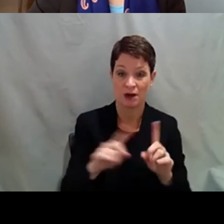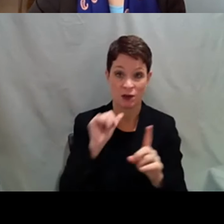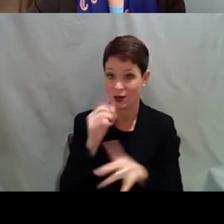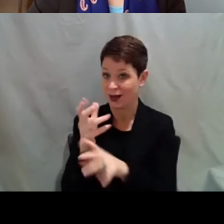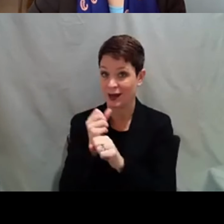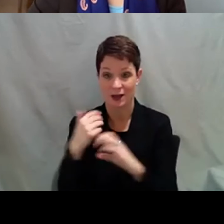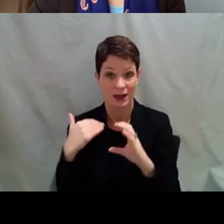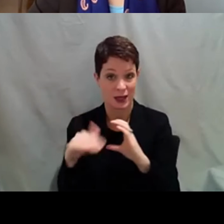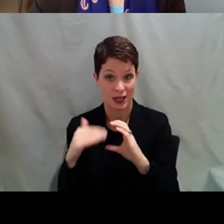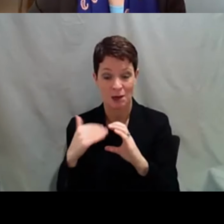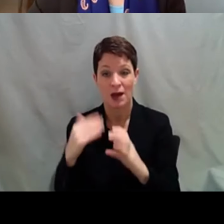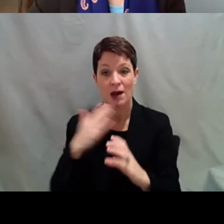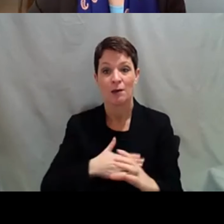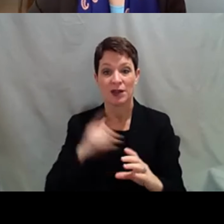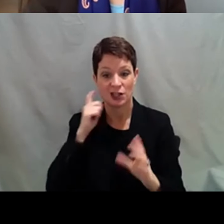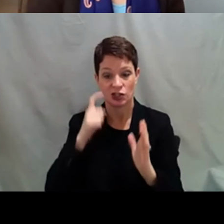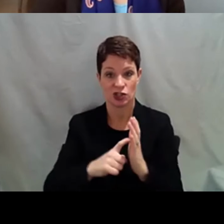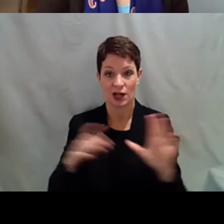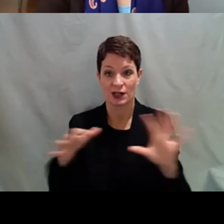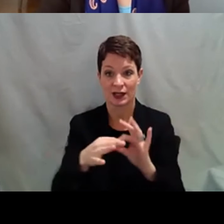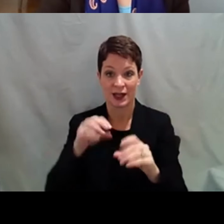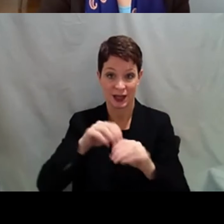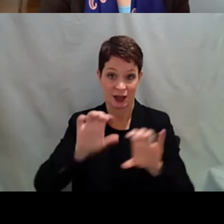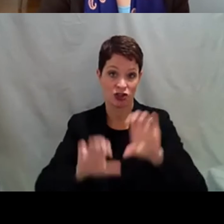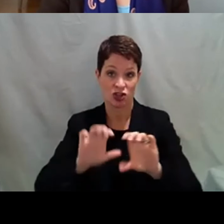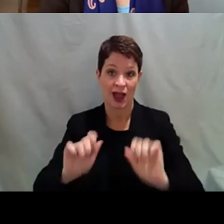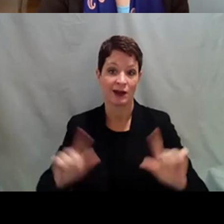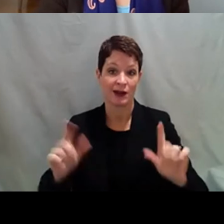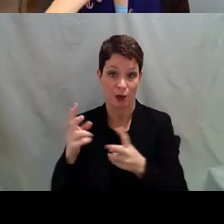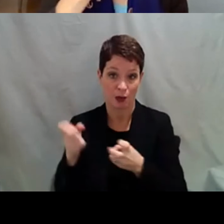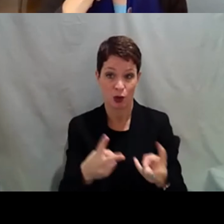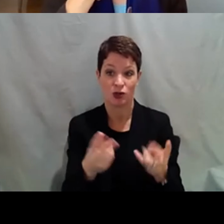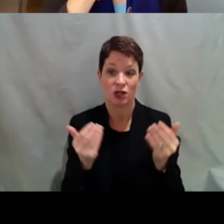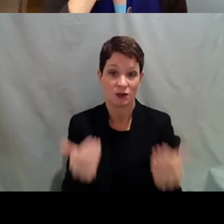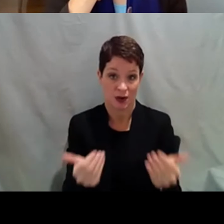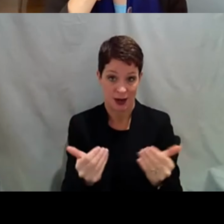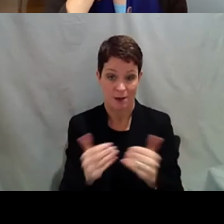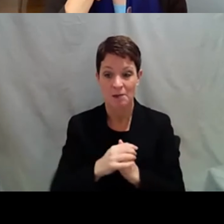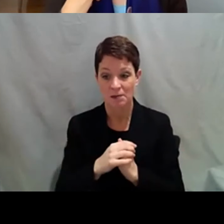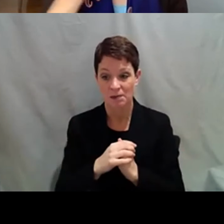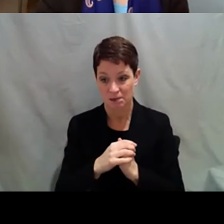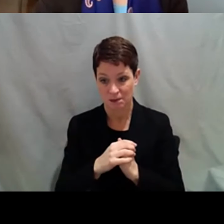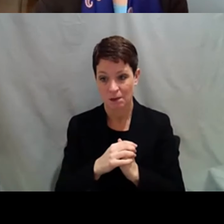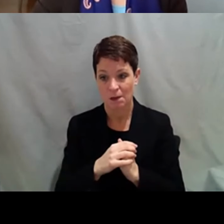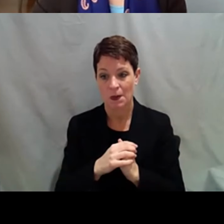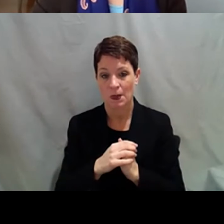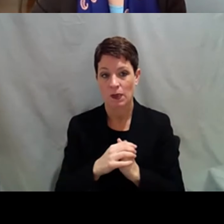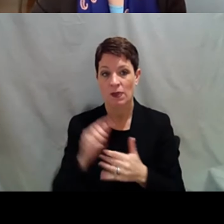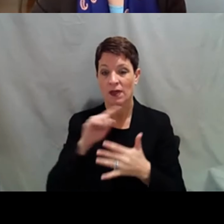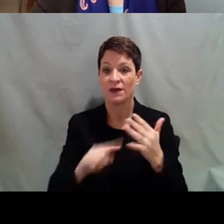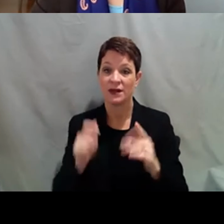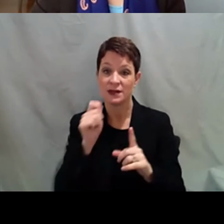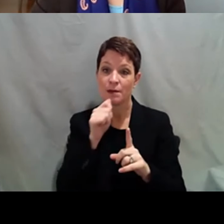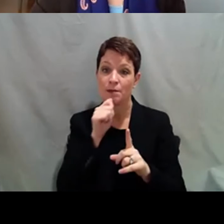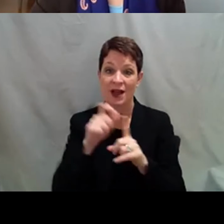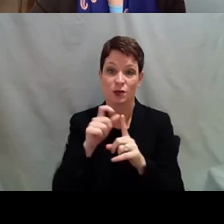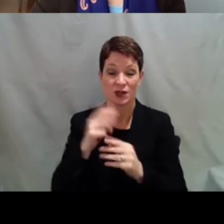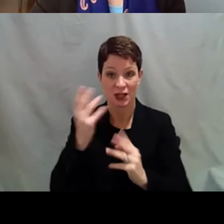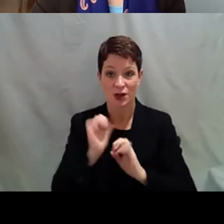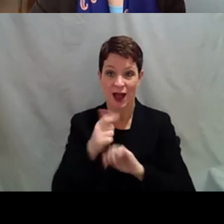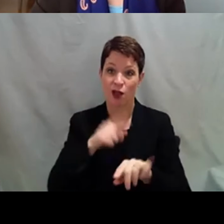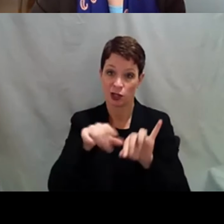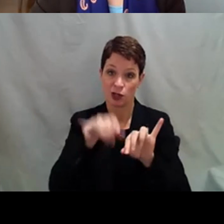receive this email, please find the link again in the chat. I will post it there. These passwords will tell us how long